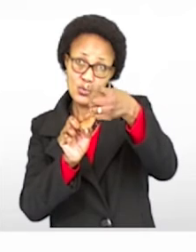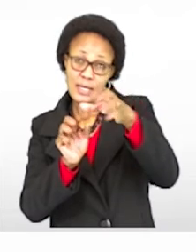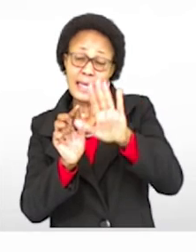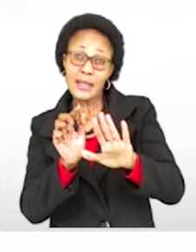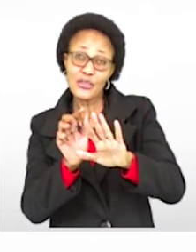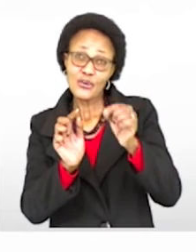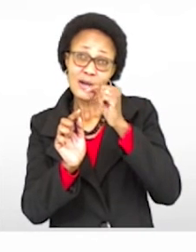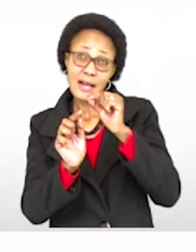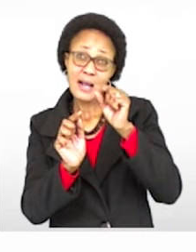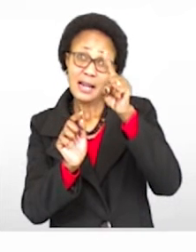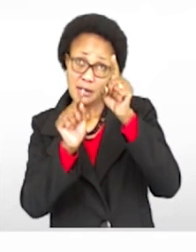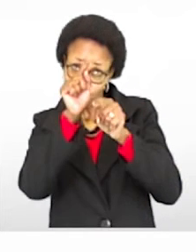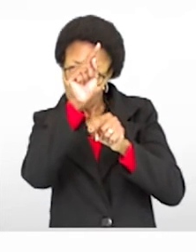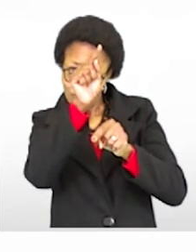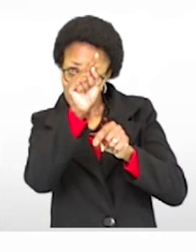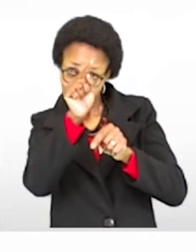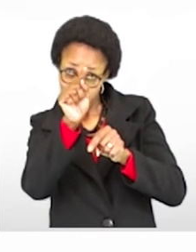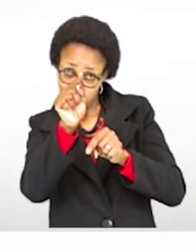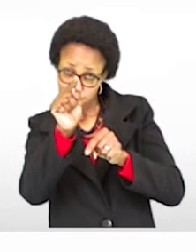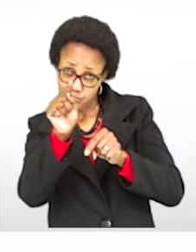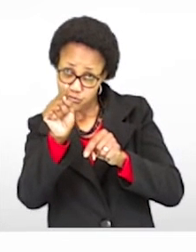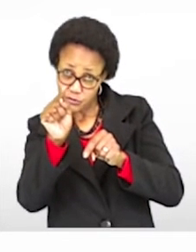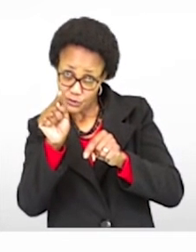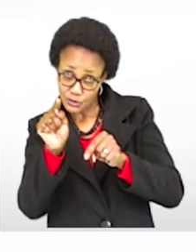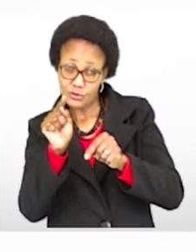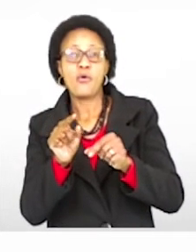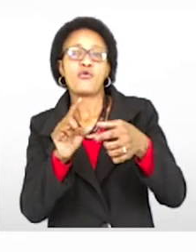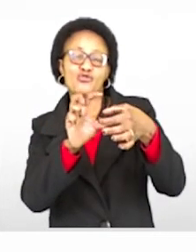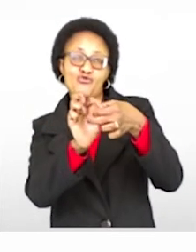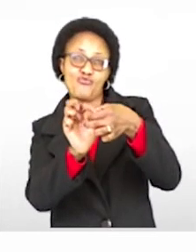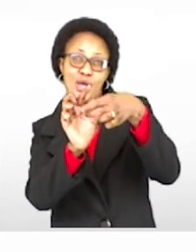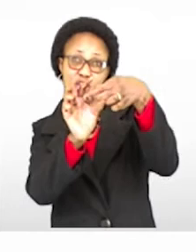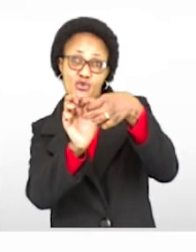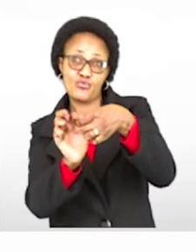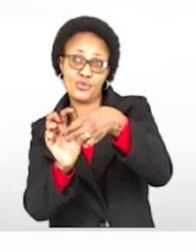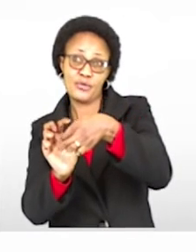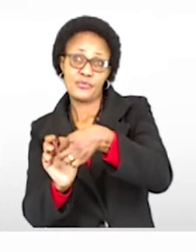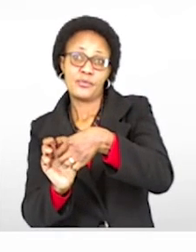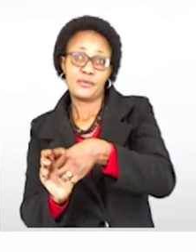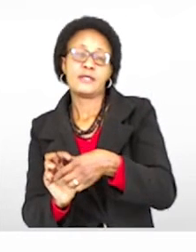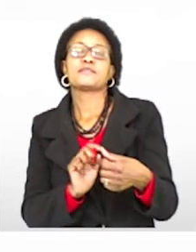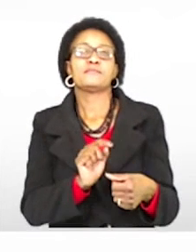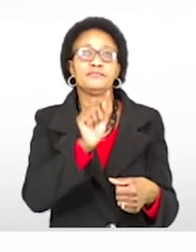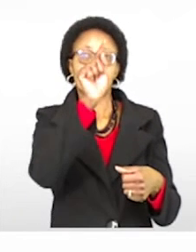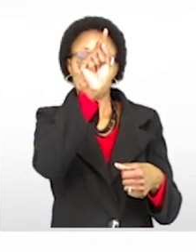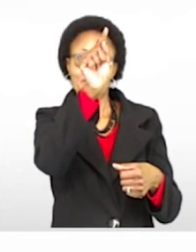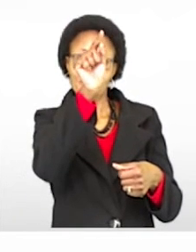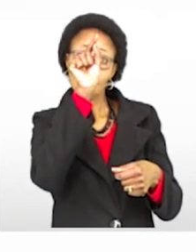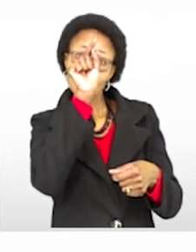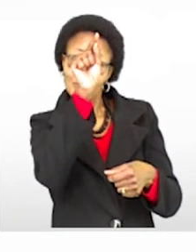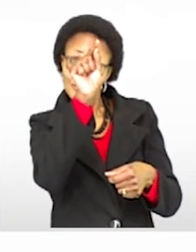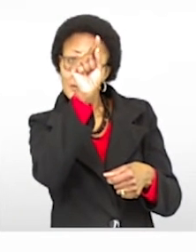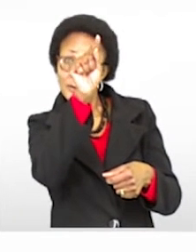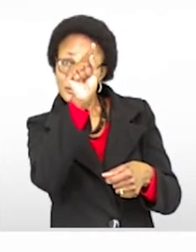color or your pencil, and I'd like you to draw a line from the dot for the woman who's